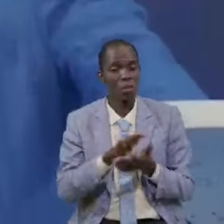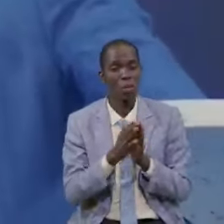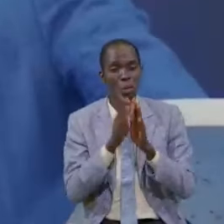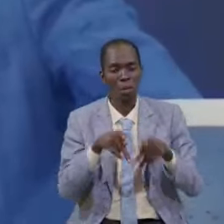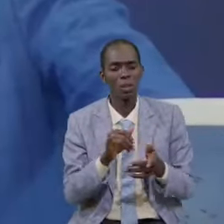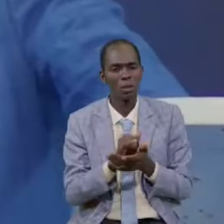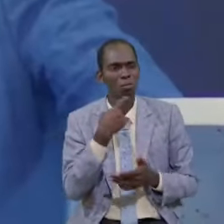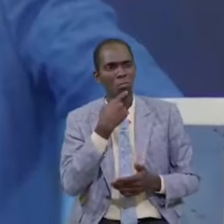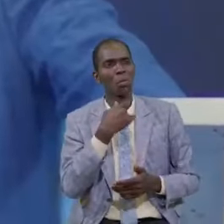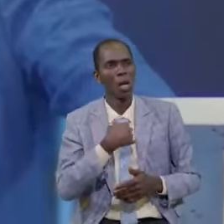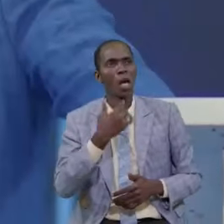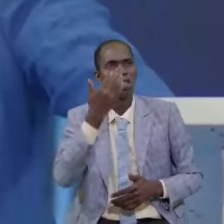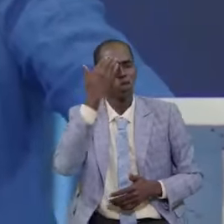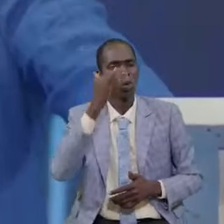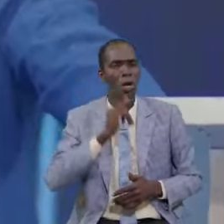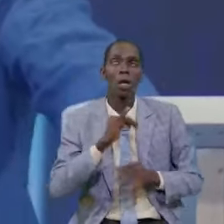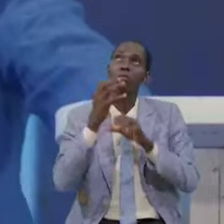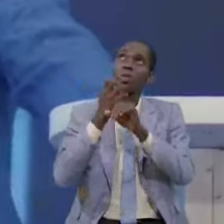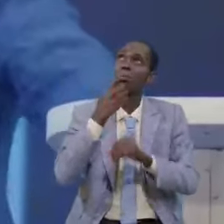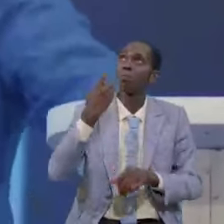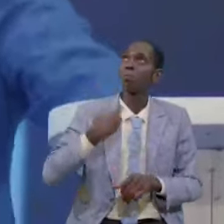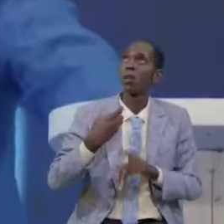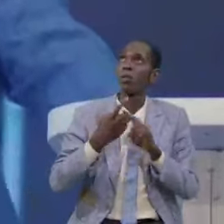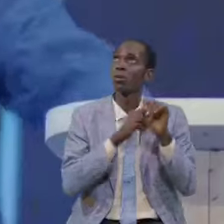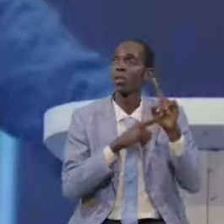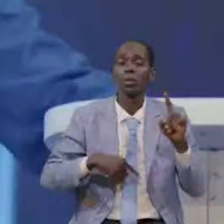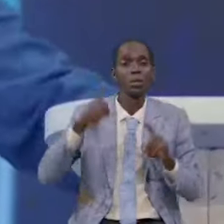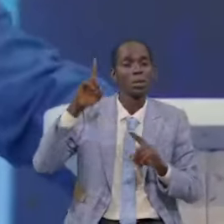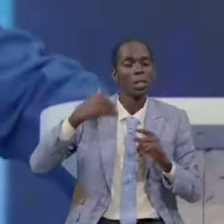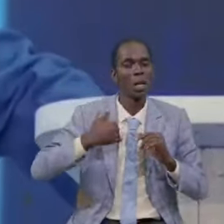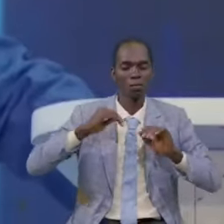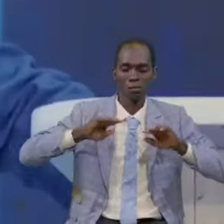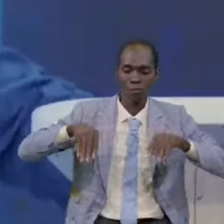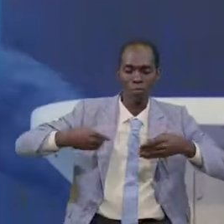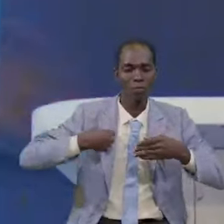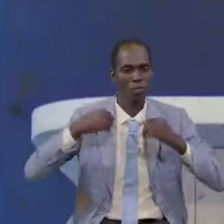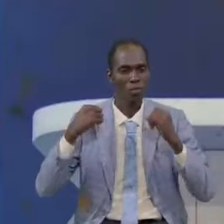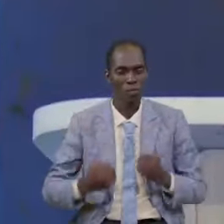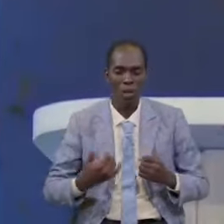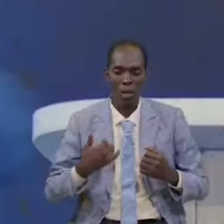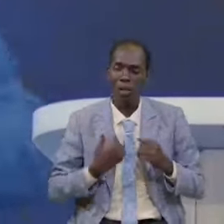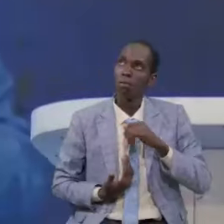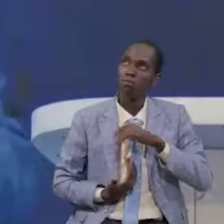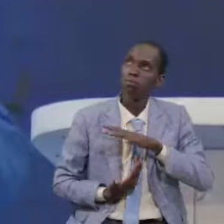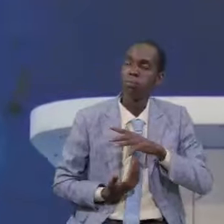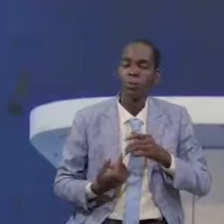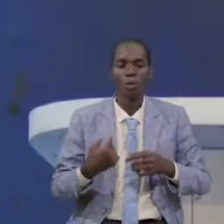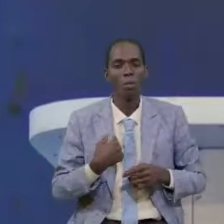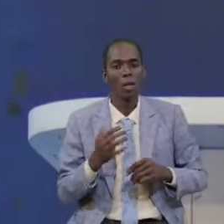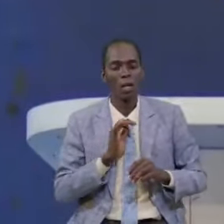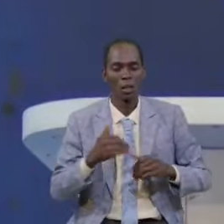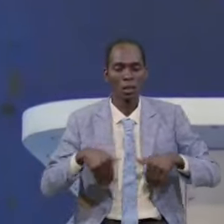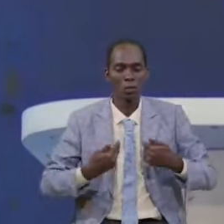has ignited me, and the Lord has inflamed me, and the Lord has empowered me. Because of that, I have